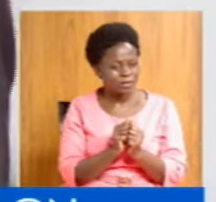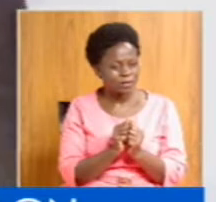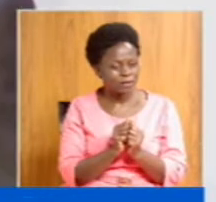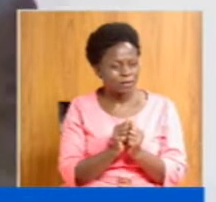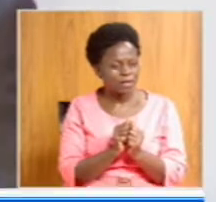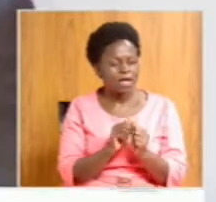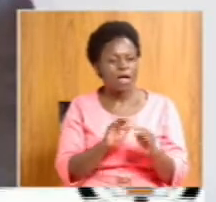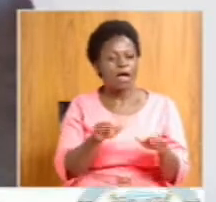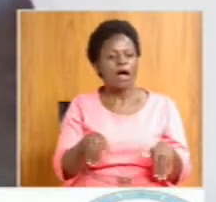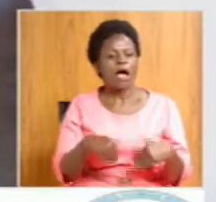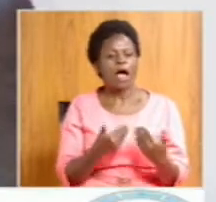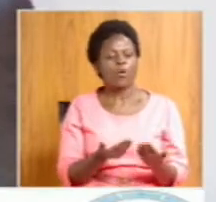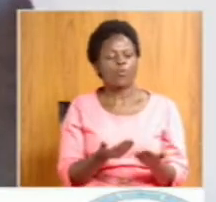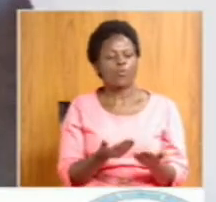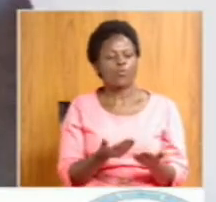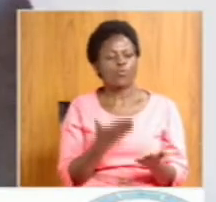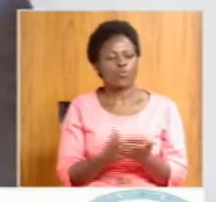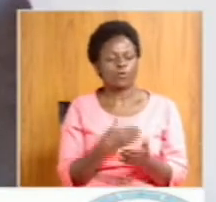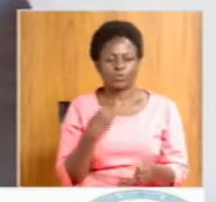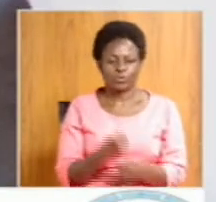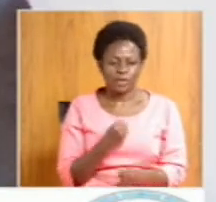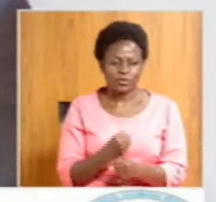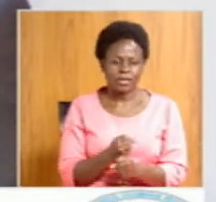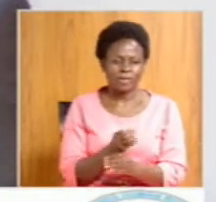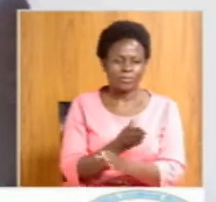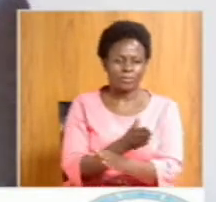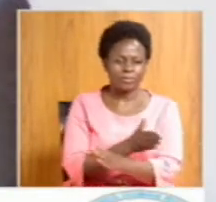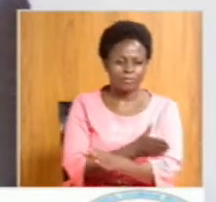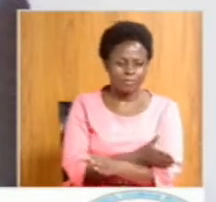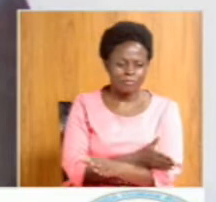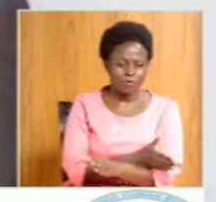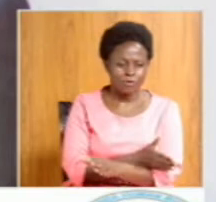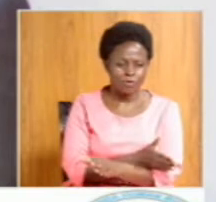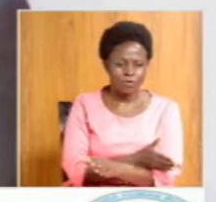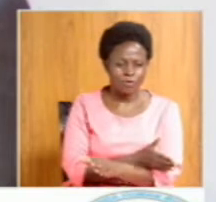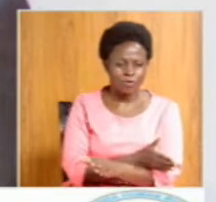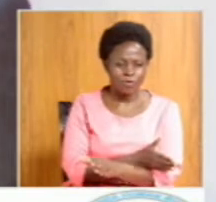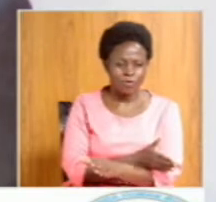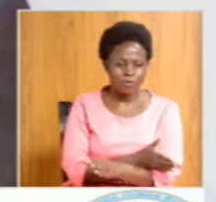good we are doing before the